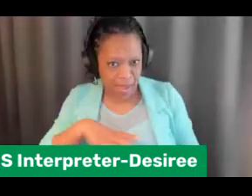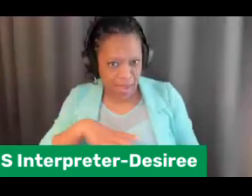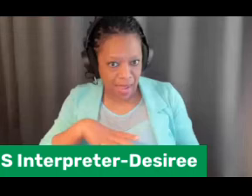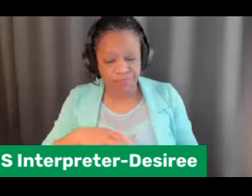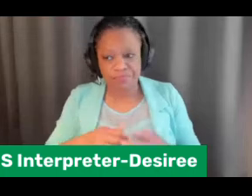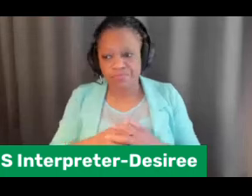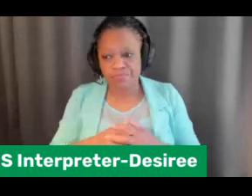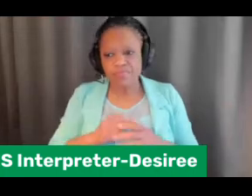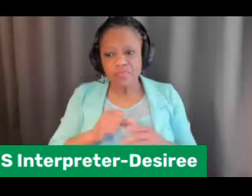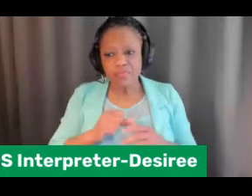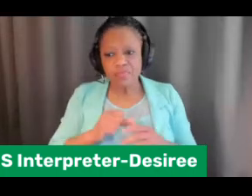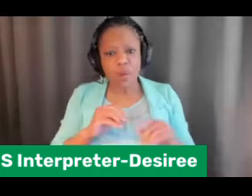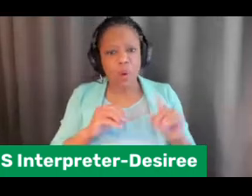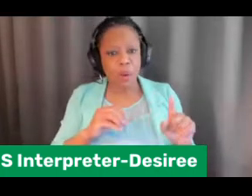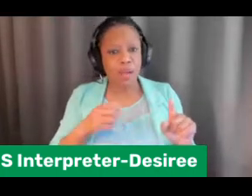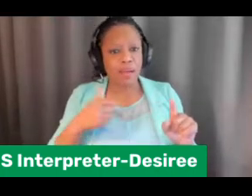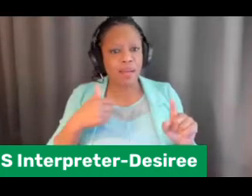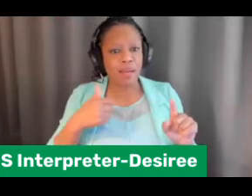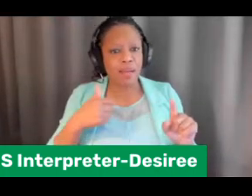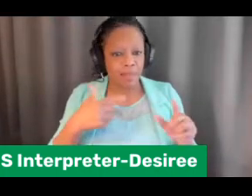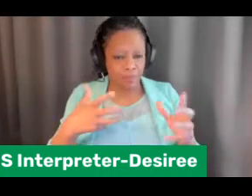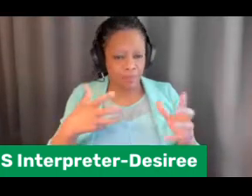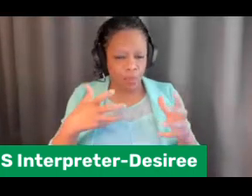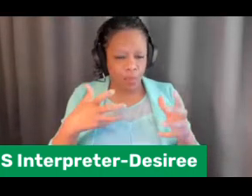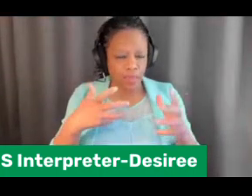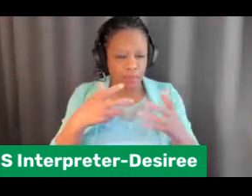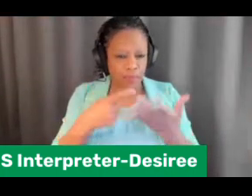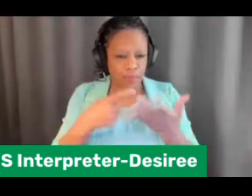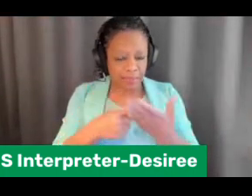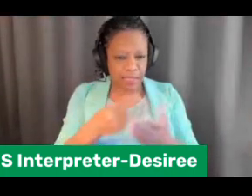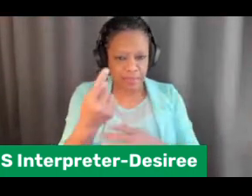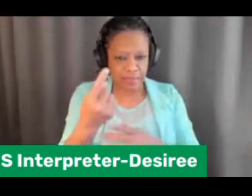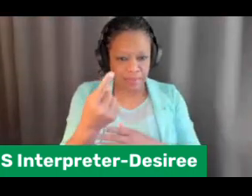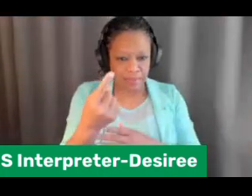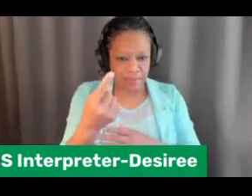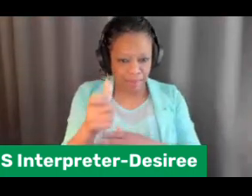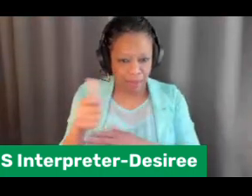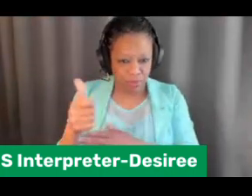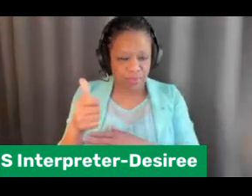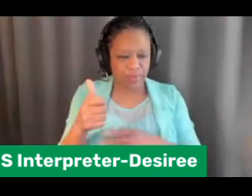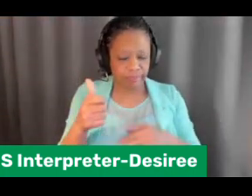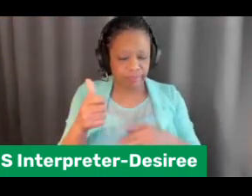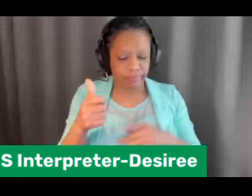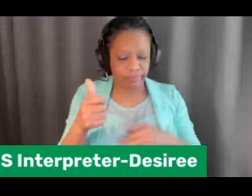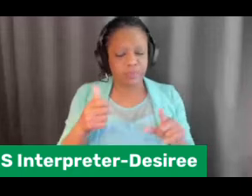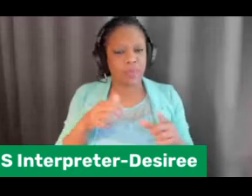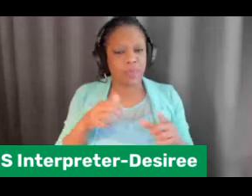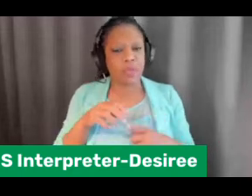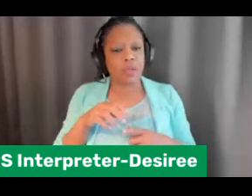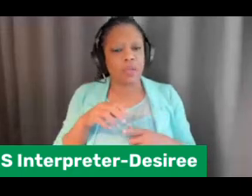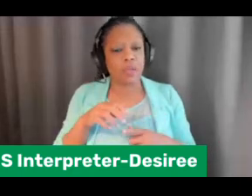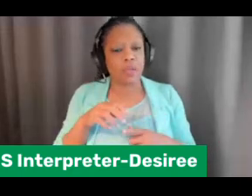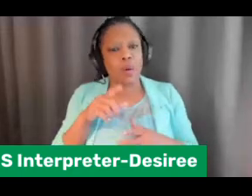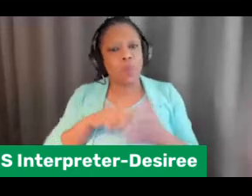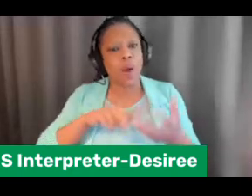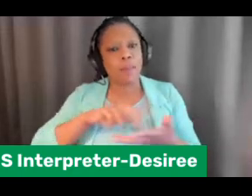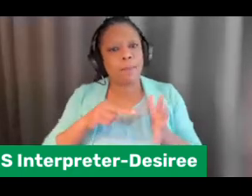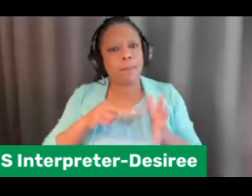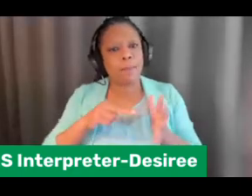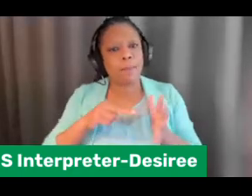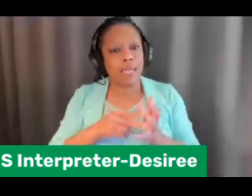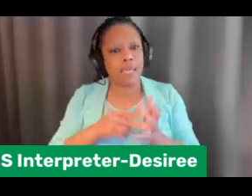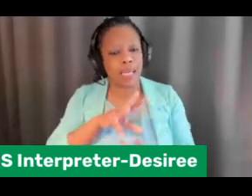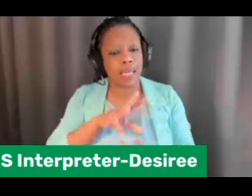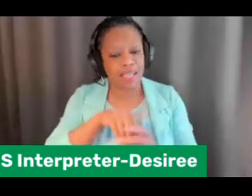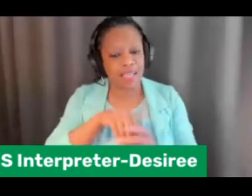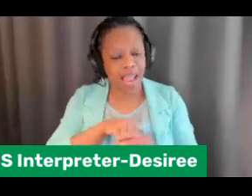trying to actualize, and I want to get into this in the last 10 minutes we have together, around what does it mean to engage in collective care? We know that the